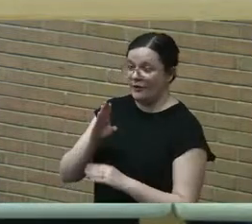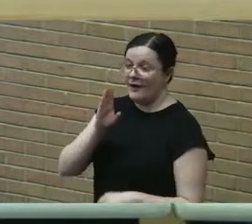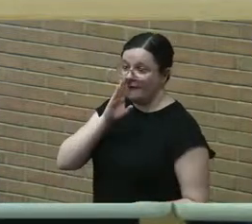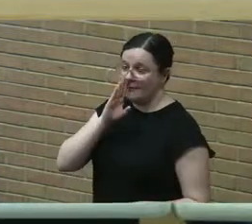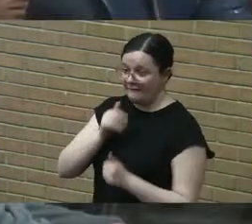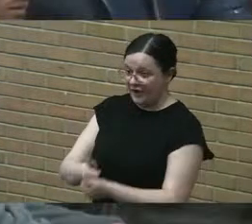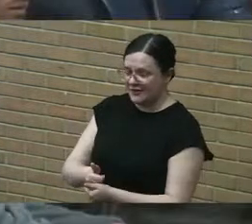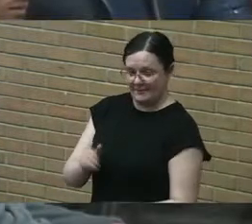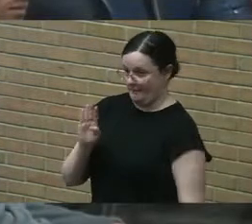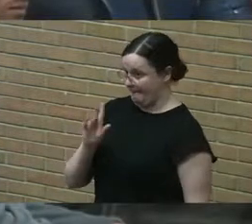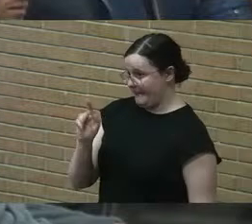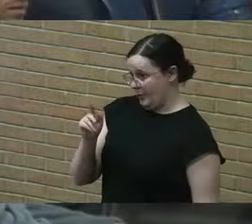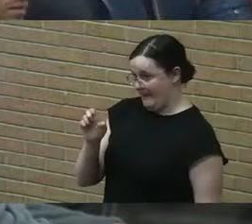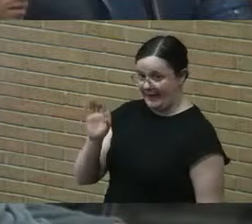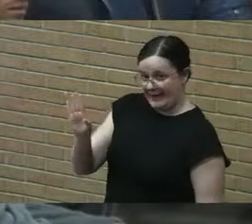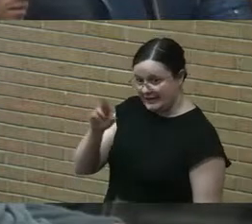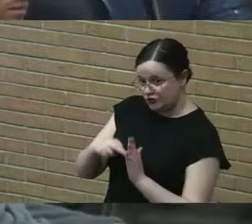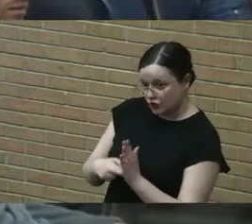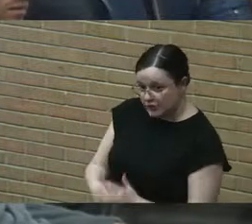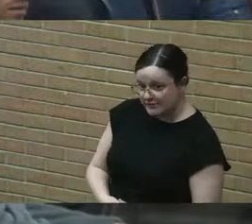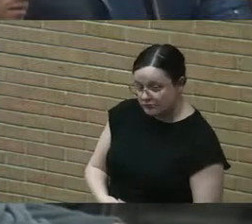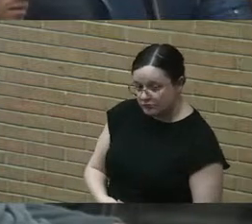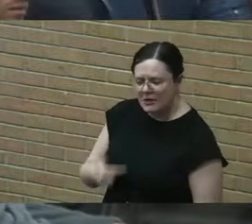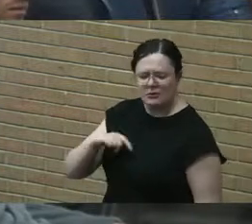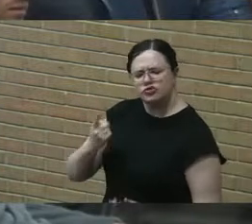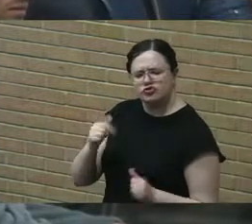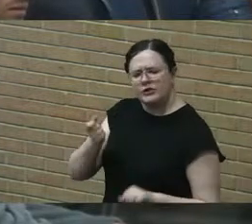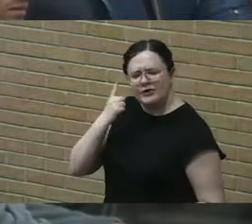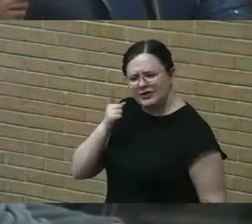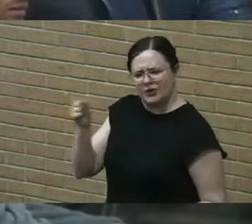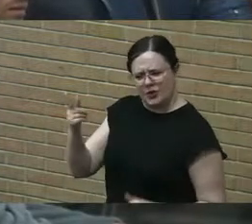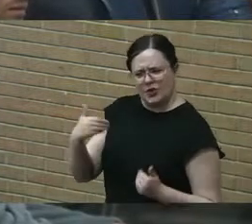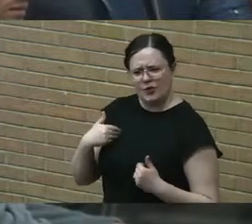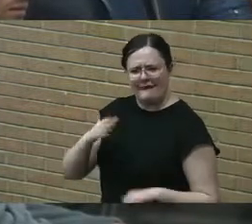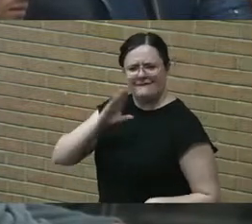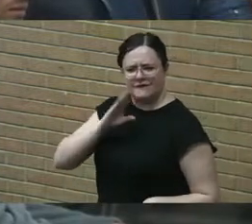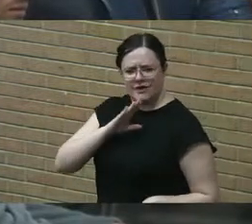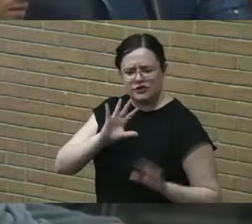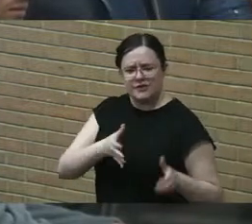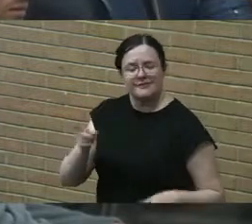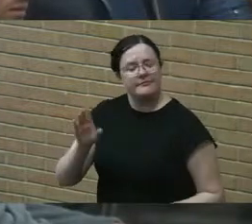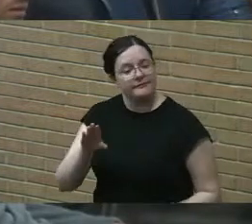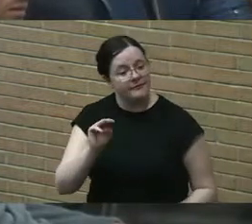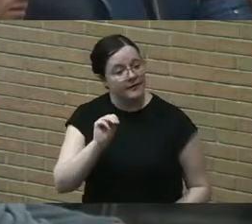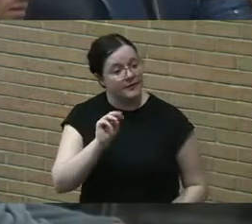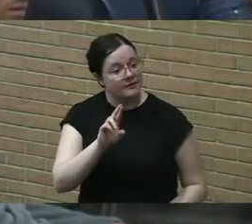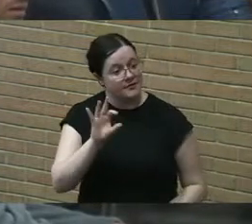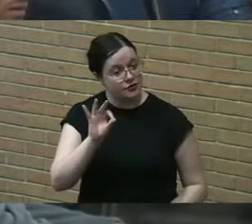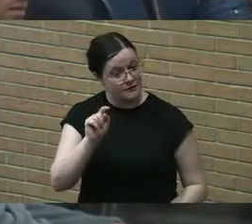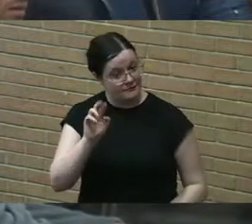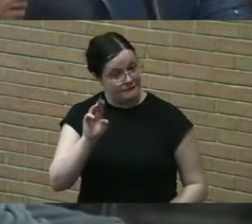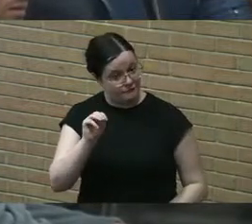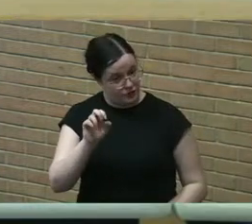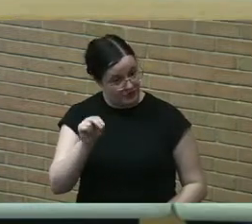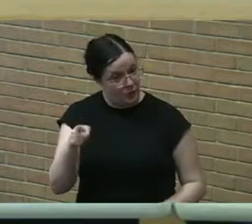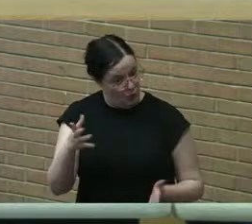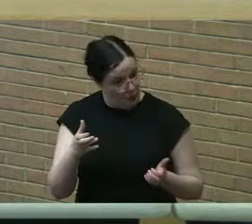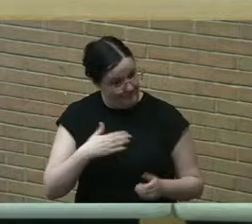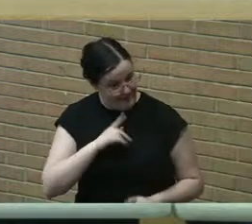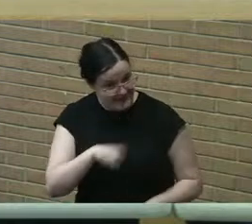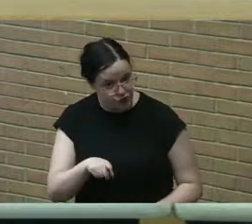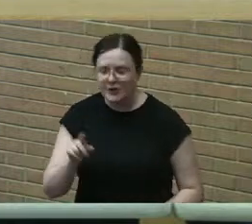Well, I'm just trying to understand. You have a frustrated city. You have frustrated. Mr. Fuderman, would you like my answer? Yes, I would like. All